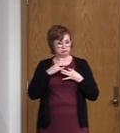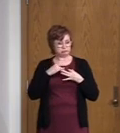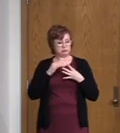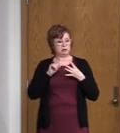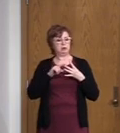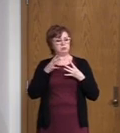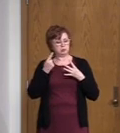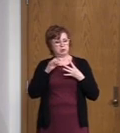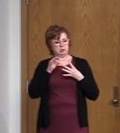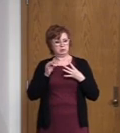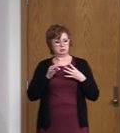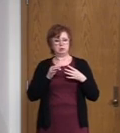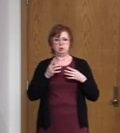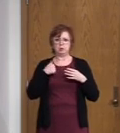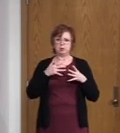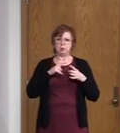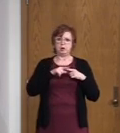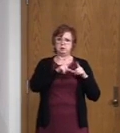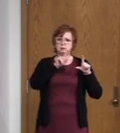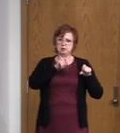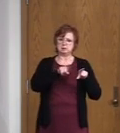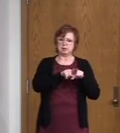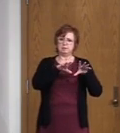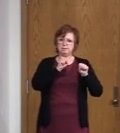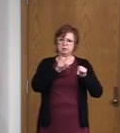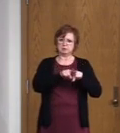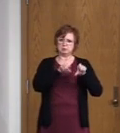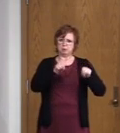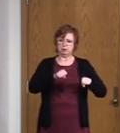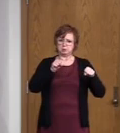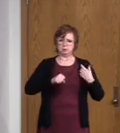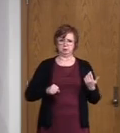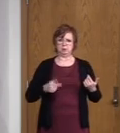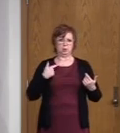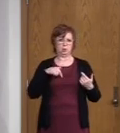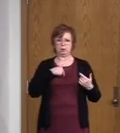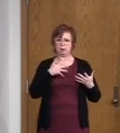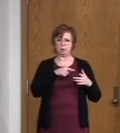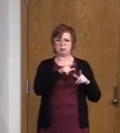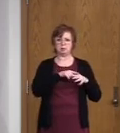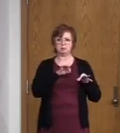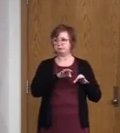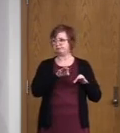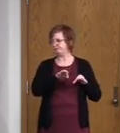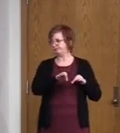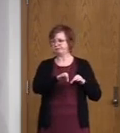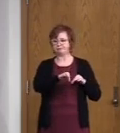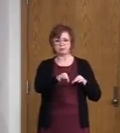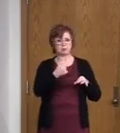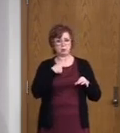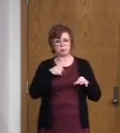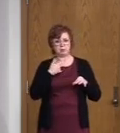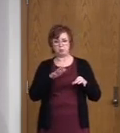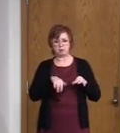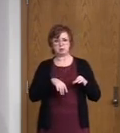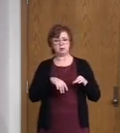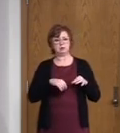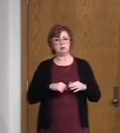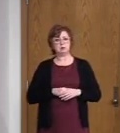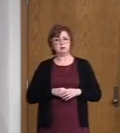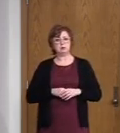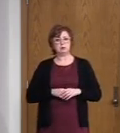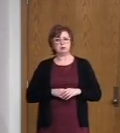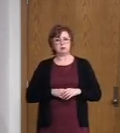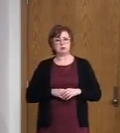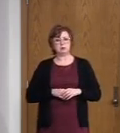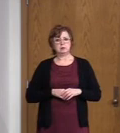feeling symptomatic, or certainly if they've been in close contact, to make sure that they have access to those testing, and we'll continue to strive